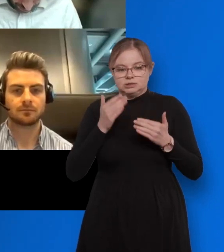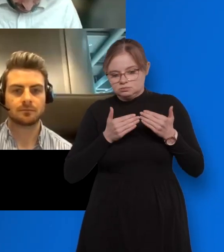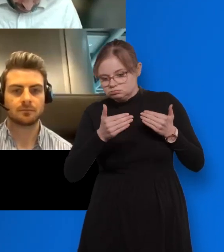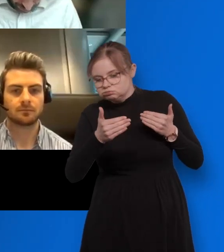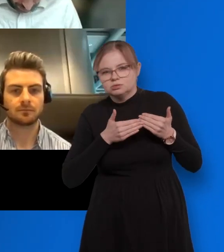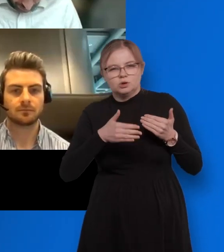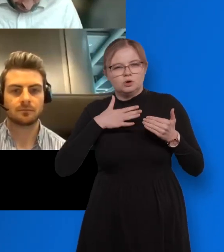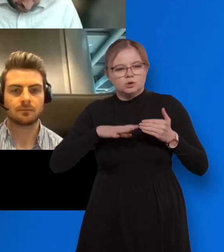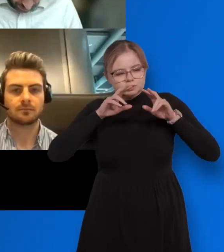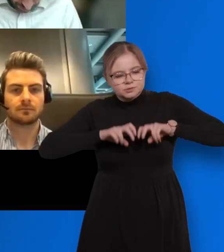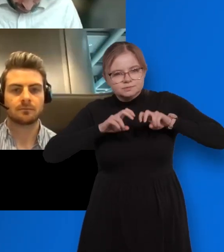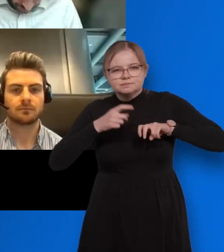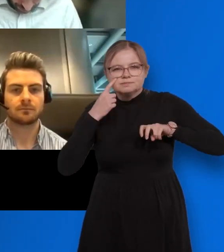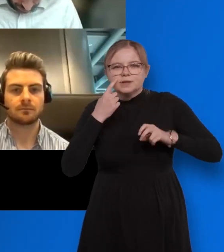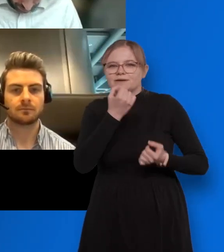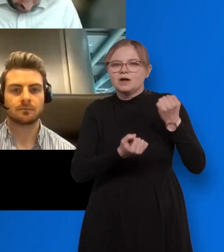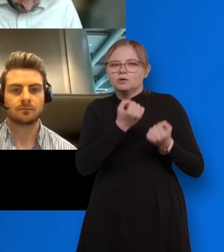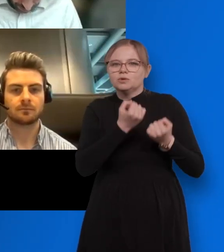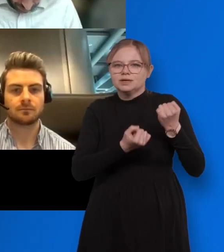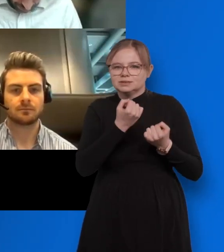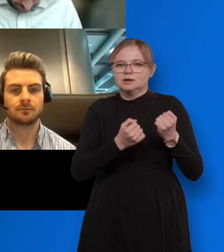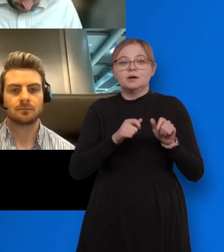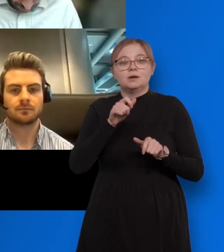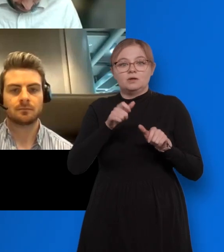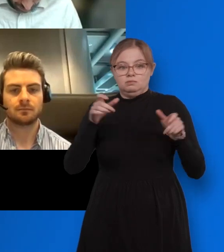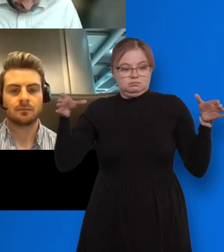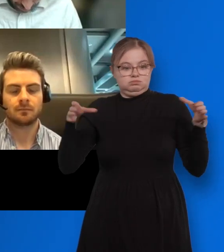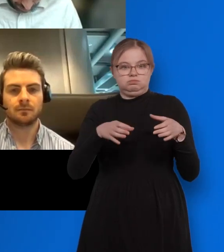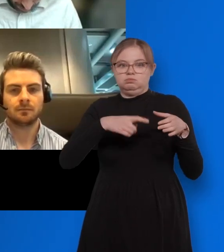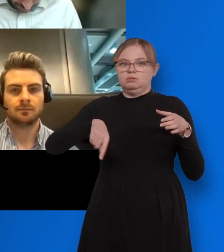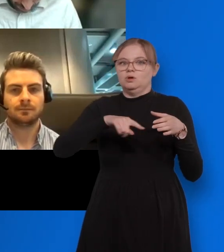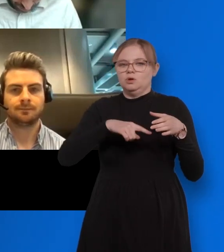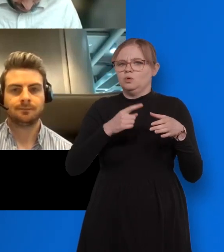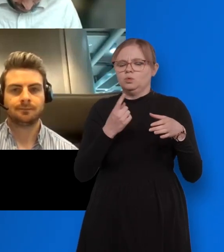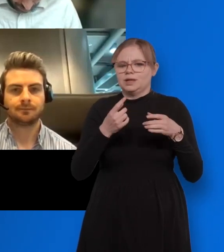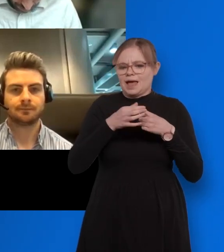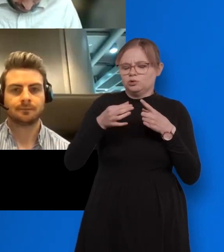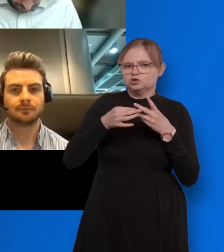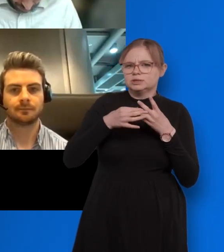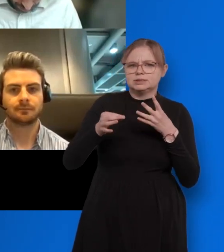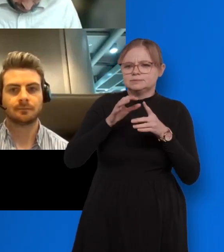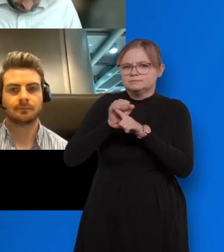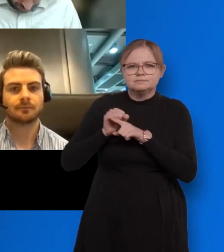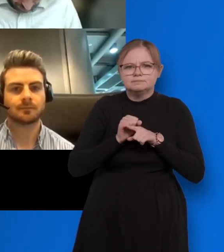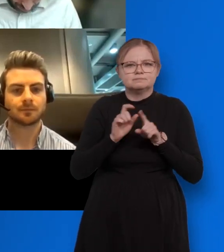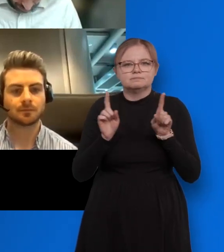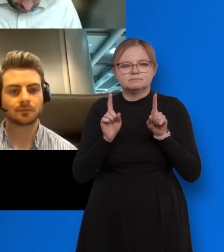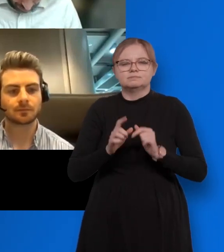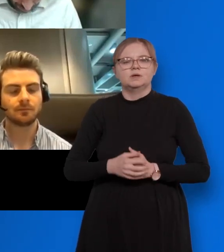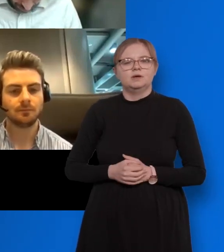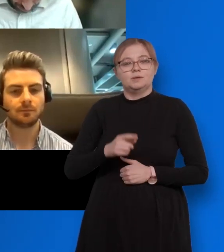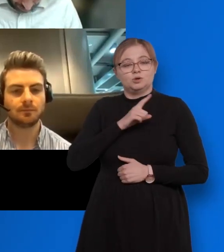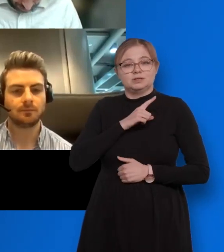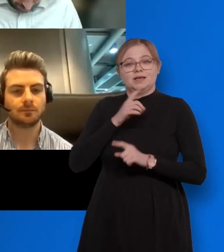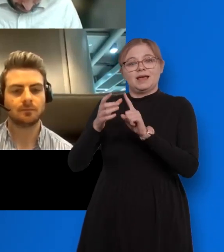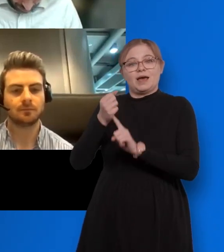the characteristics of the pool as a whole, as it were. Because obviously the outcomes from the awards, because I